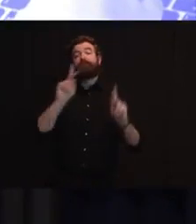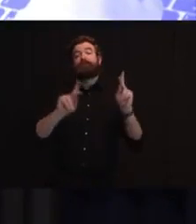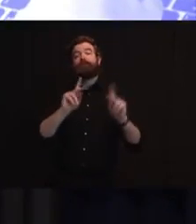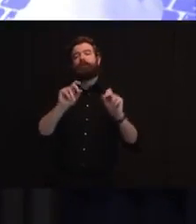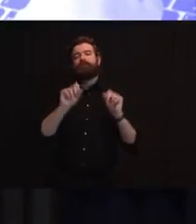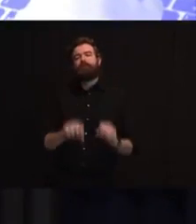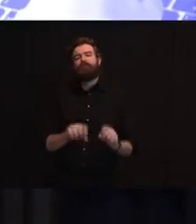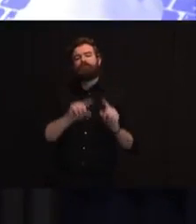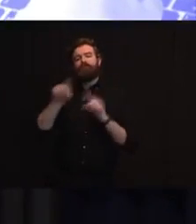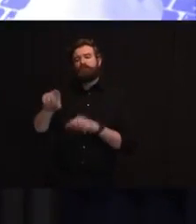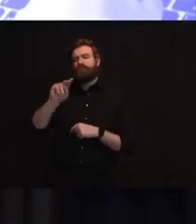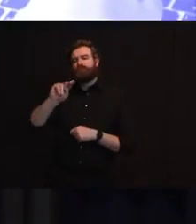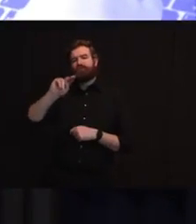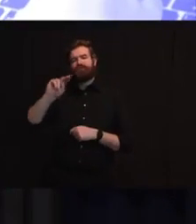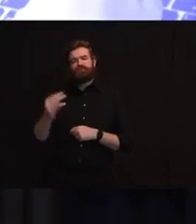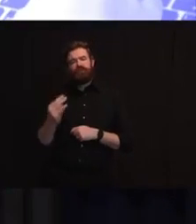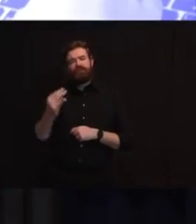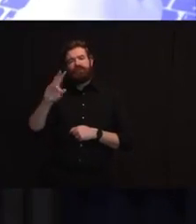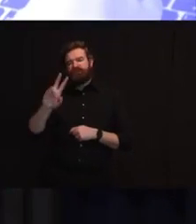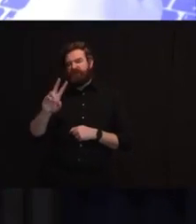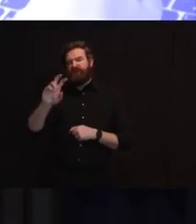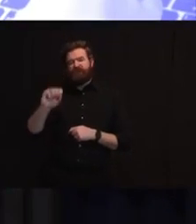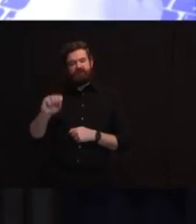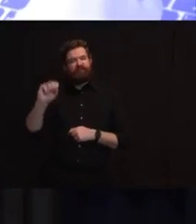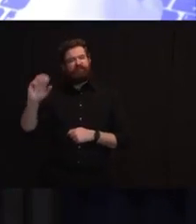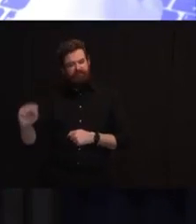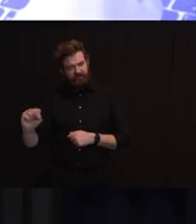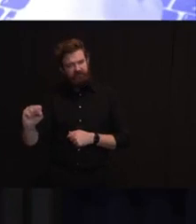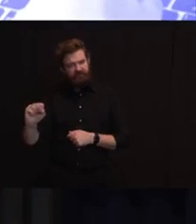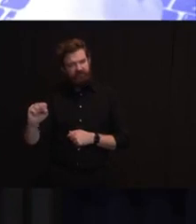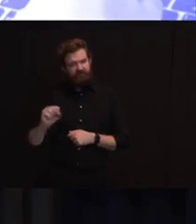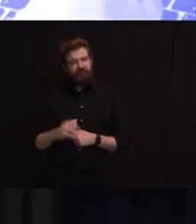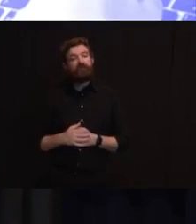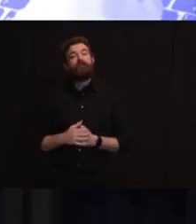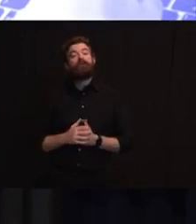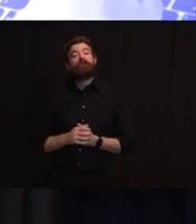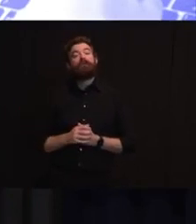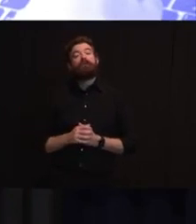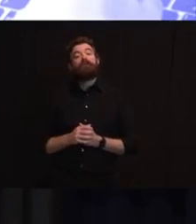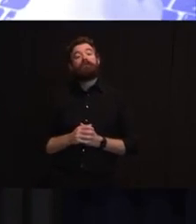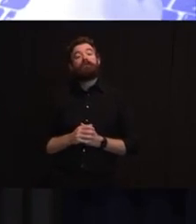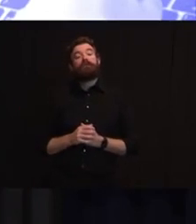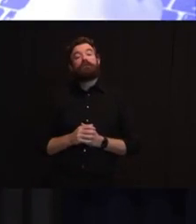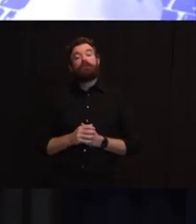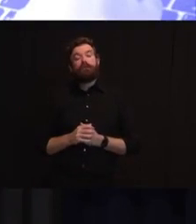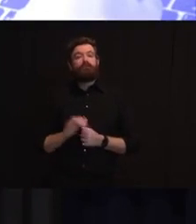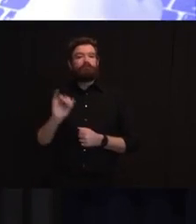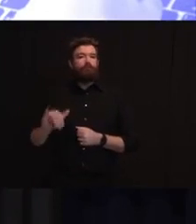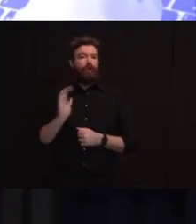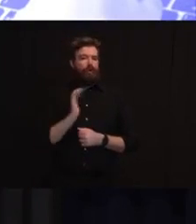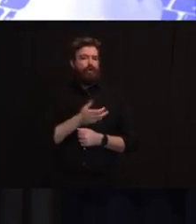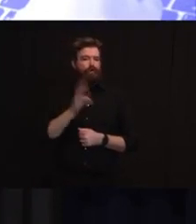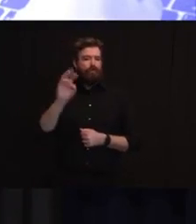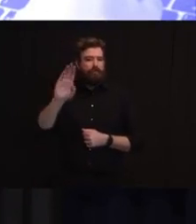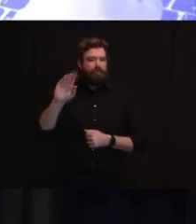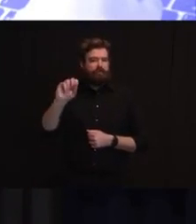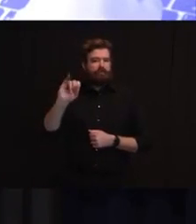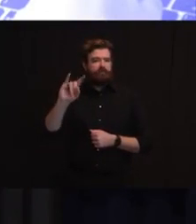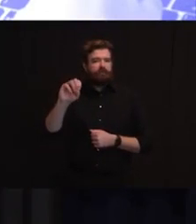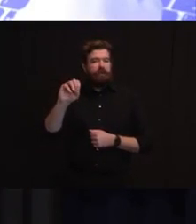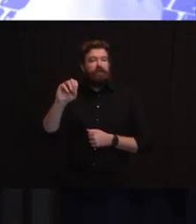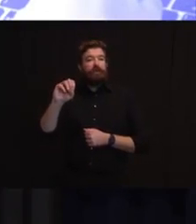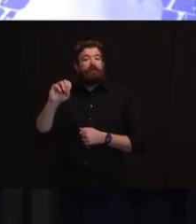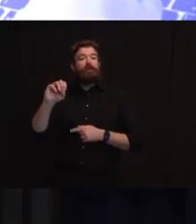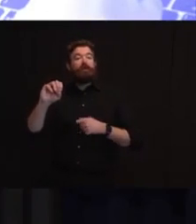sites that have interfaced with NJVSS, they can, there's a link for them to schedule. There are a